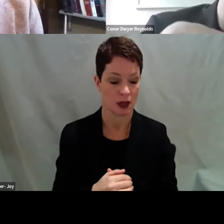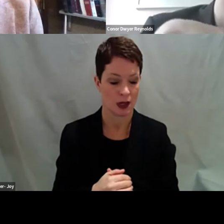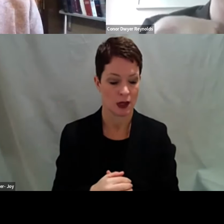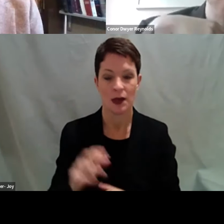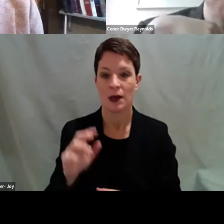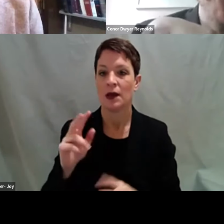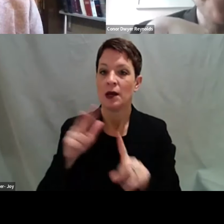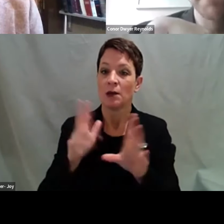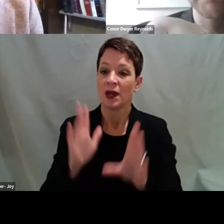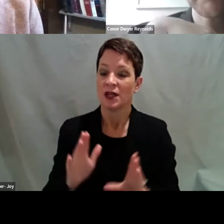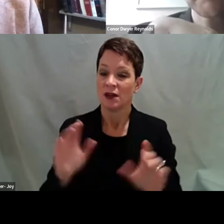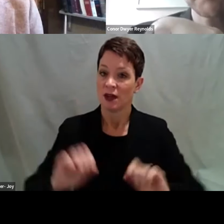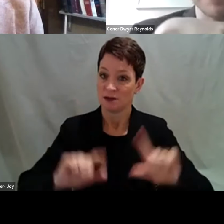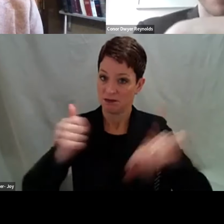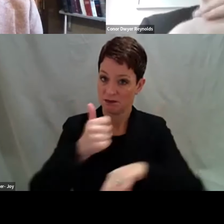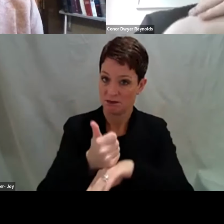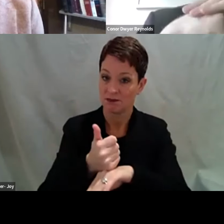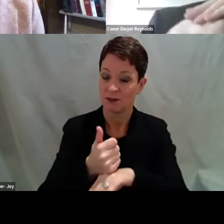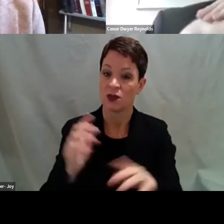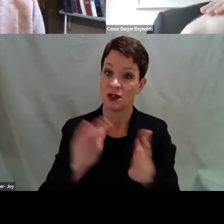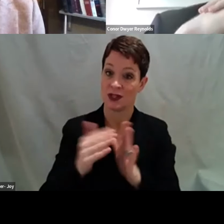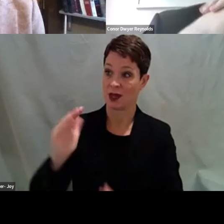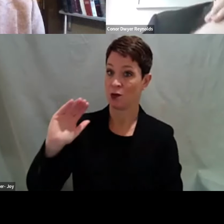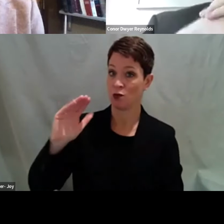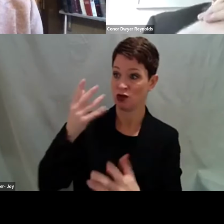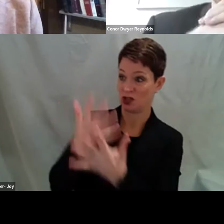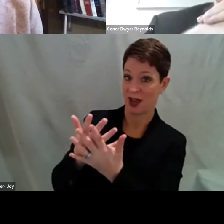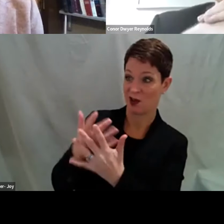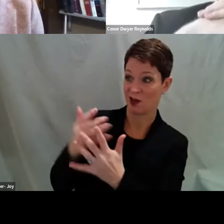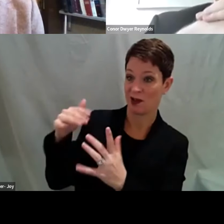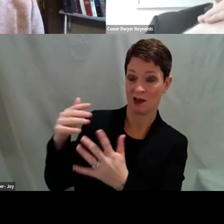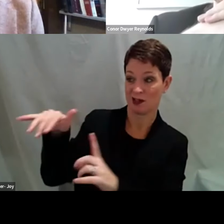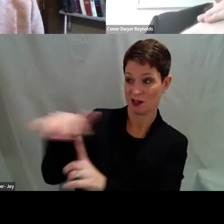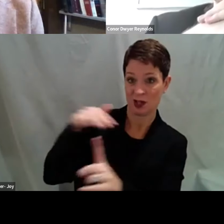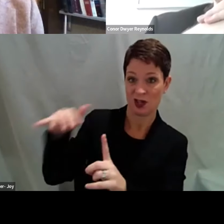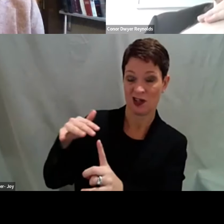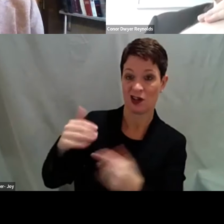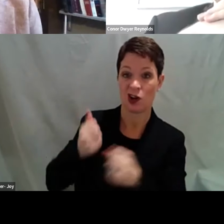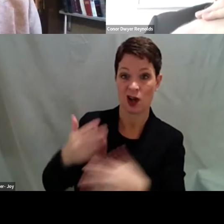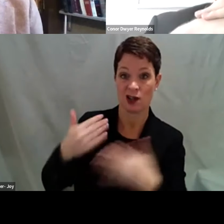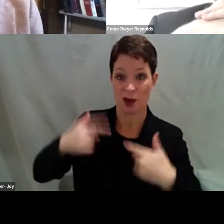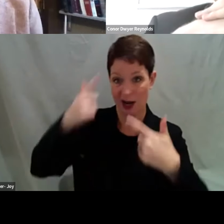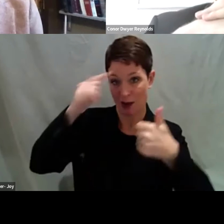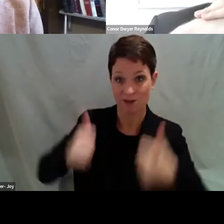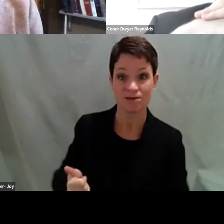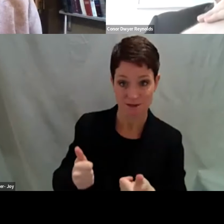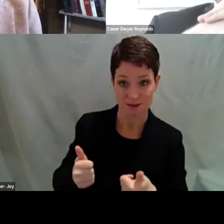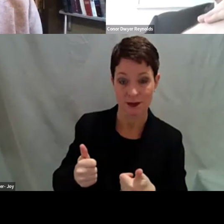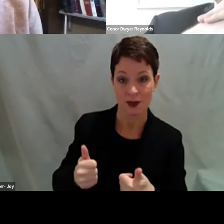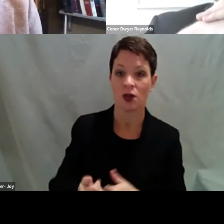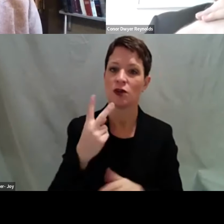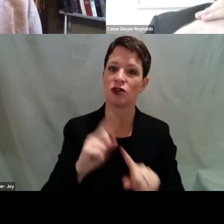deployed disability frames to allege that prison and jail conditions are debilitating. There are two primary versions of the